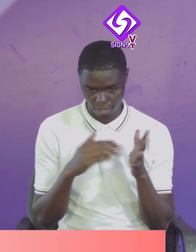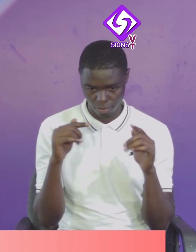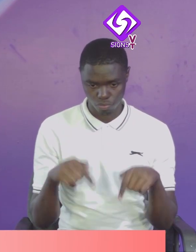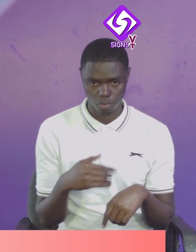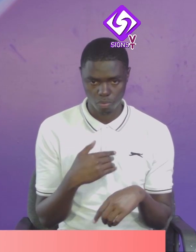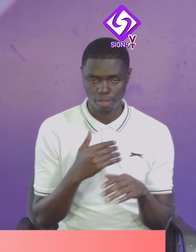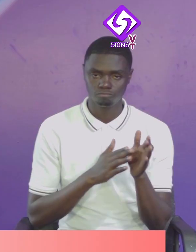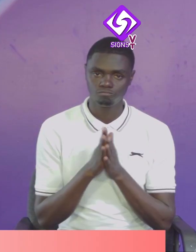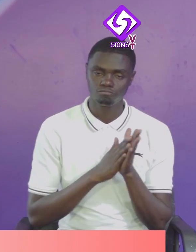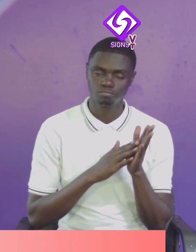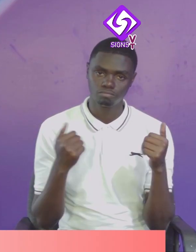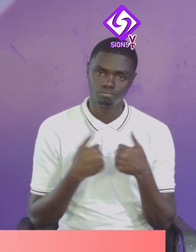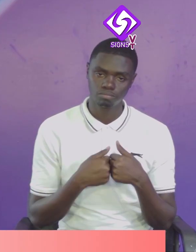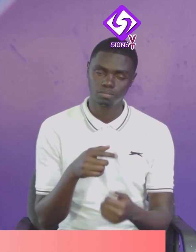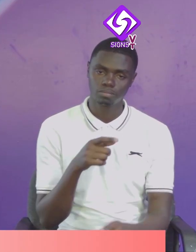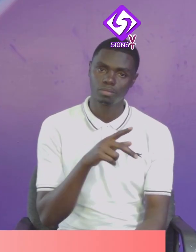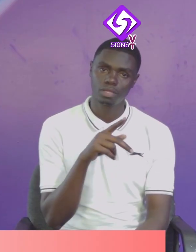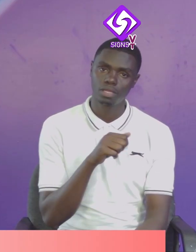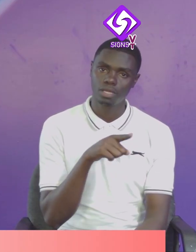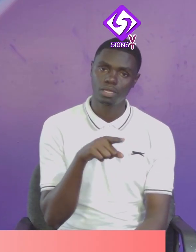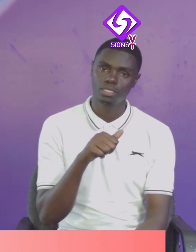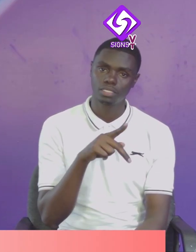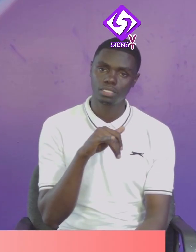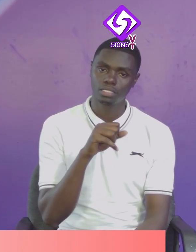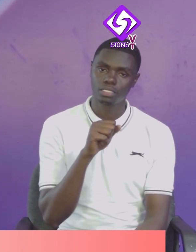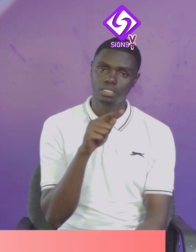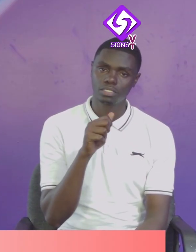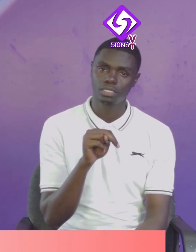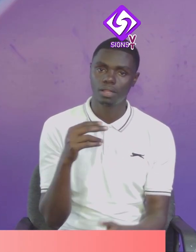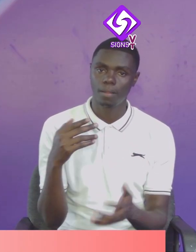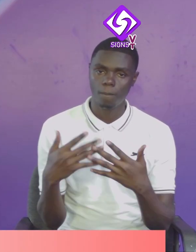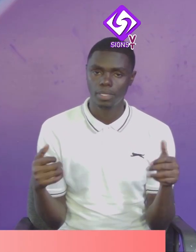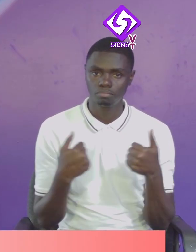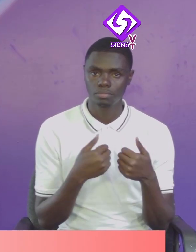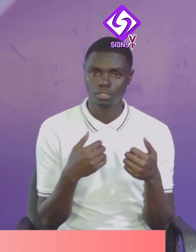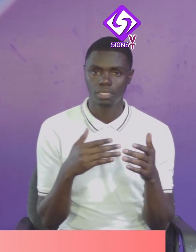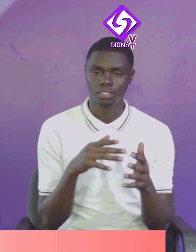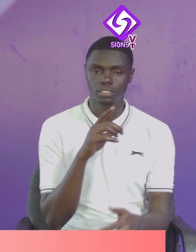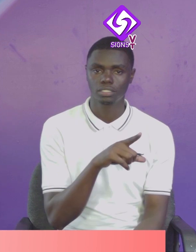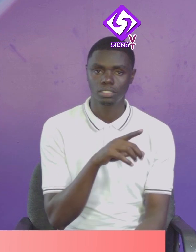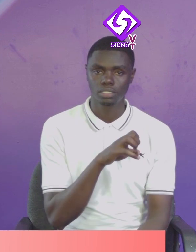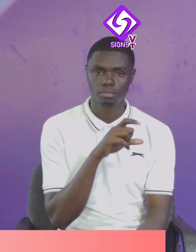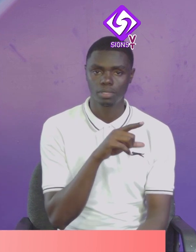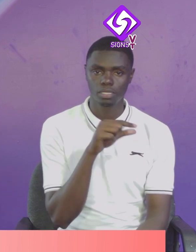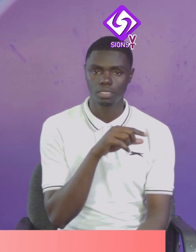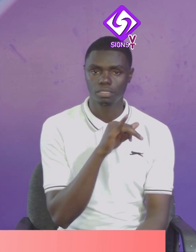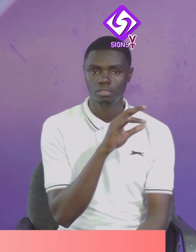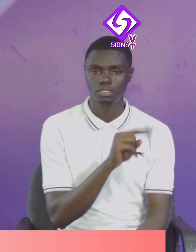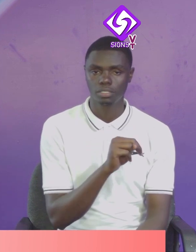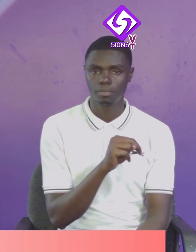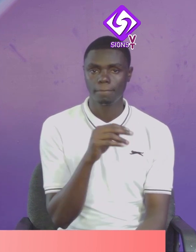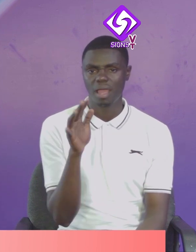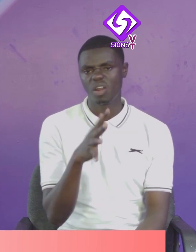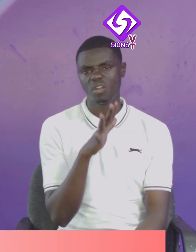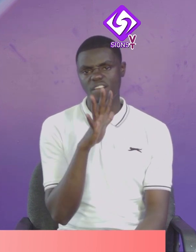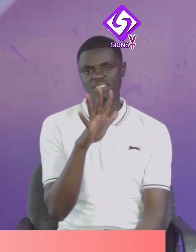have interesting matches. Kazakhstan are opening the game against Belgium. This is around 5 p.m.